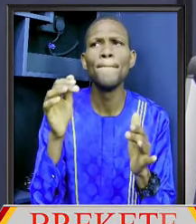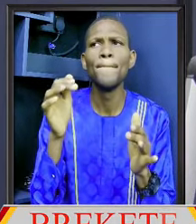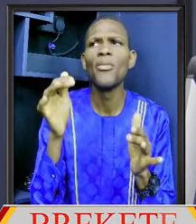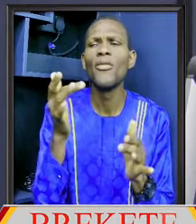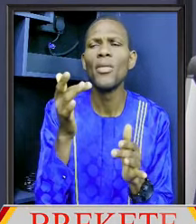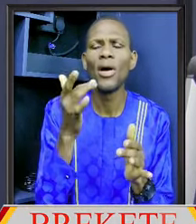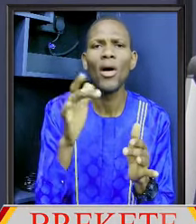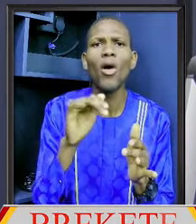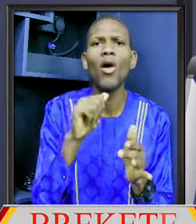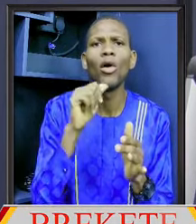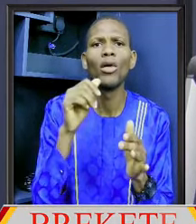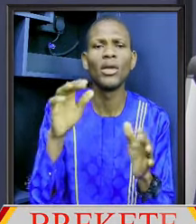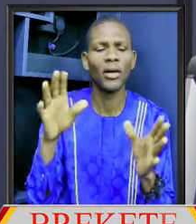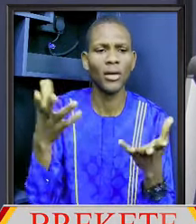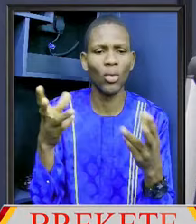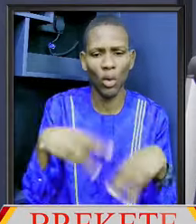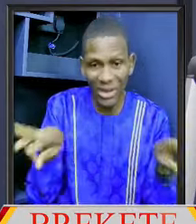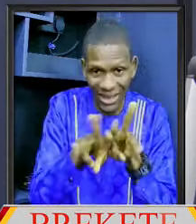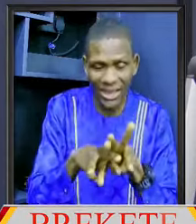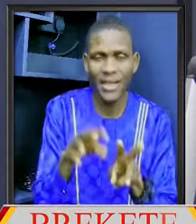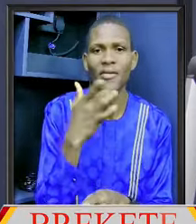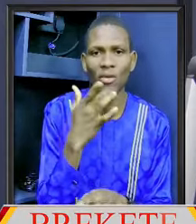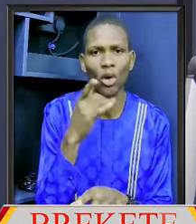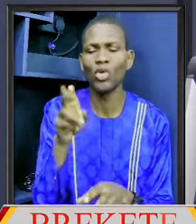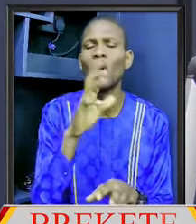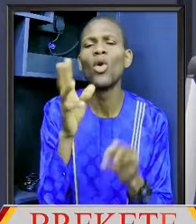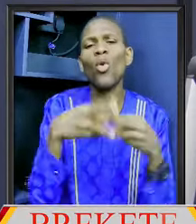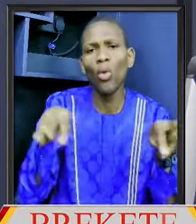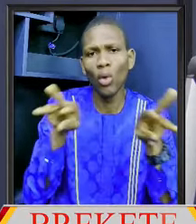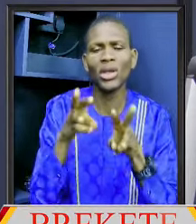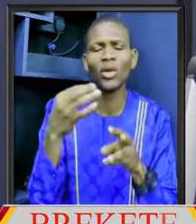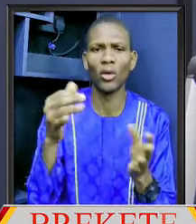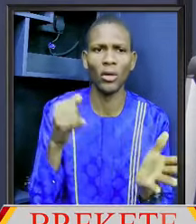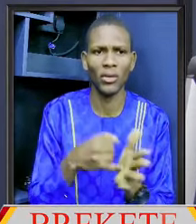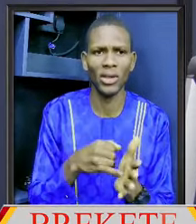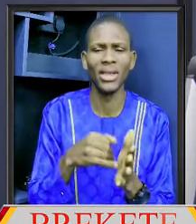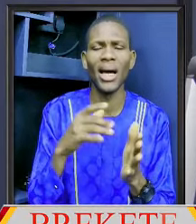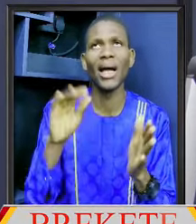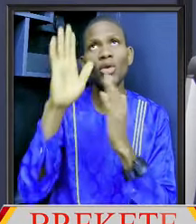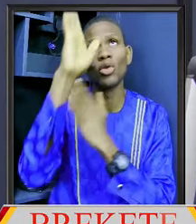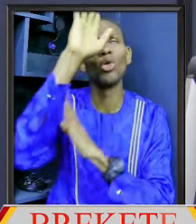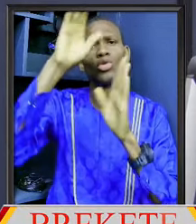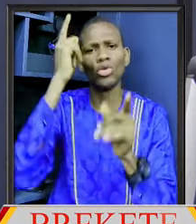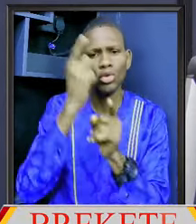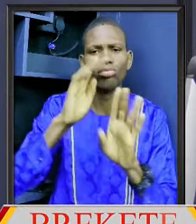them. True. He just carry and give you. Now him demon feet say, take.